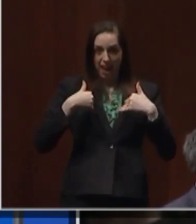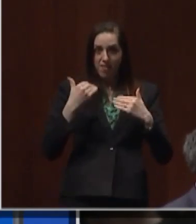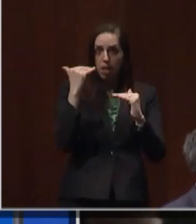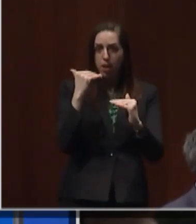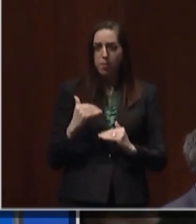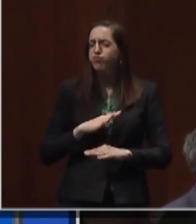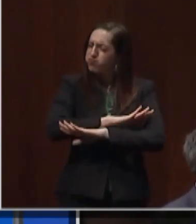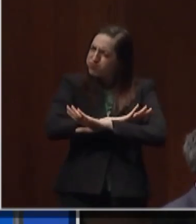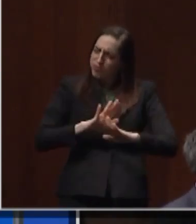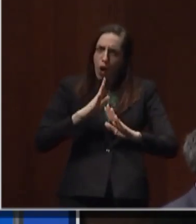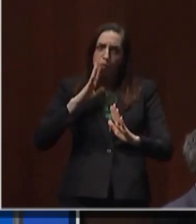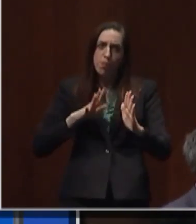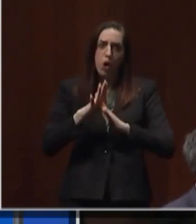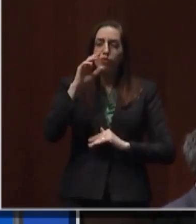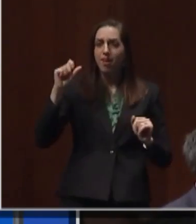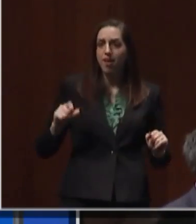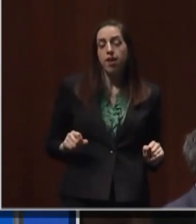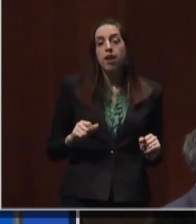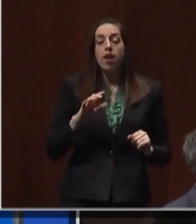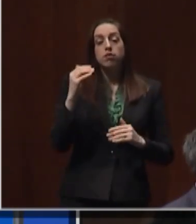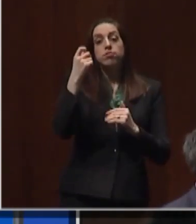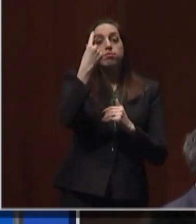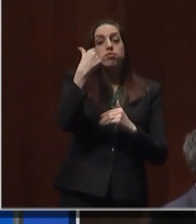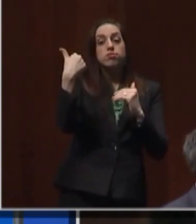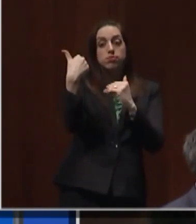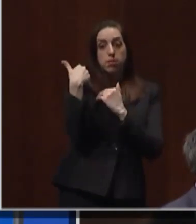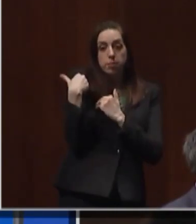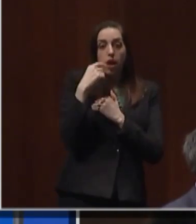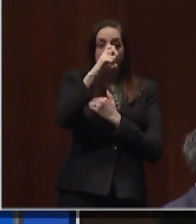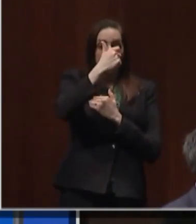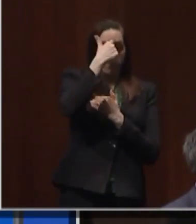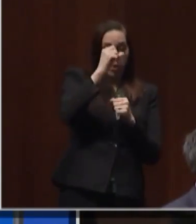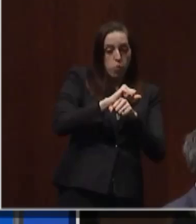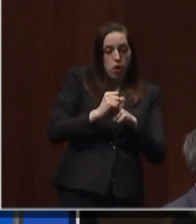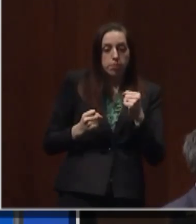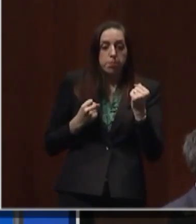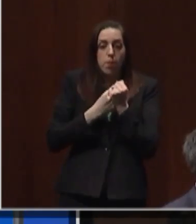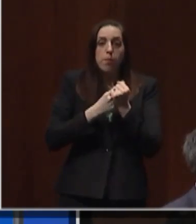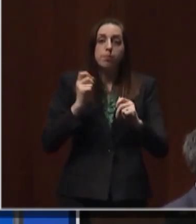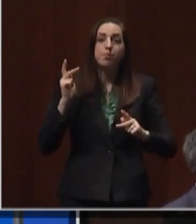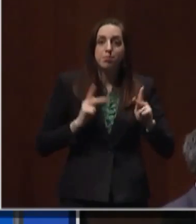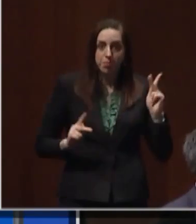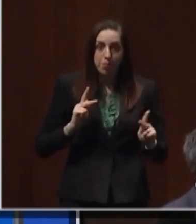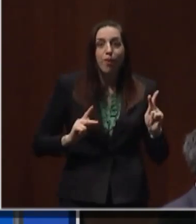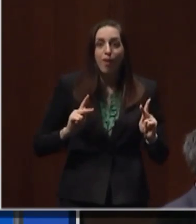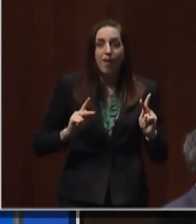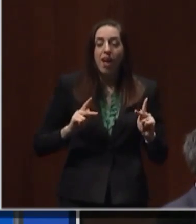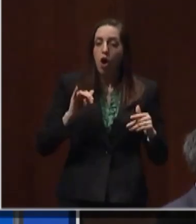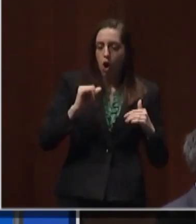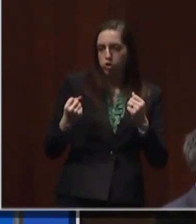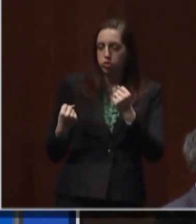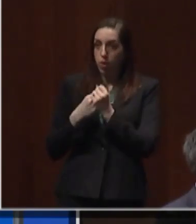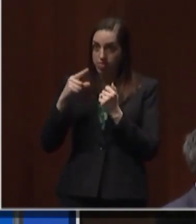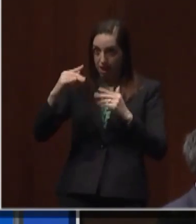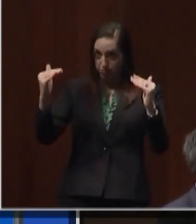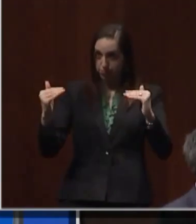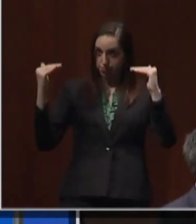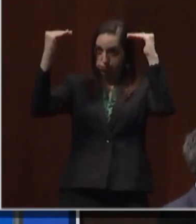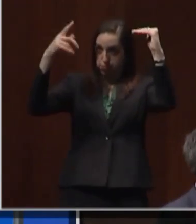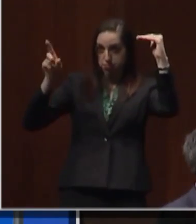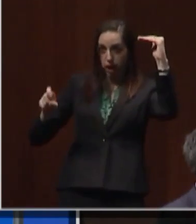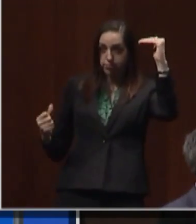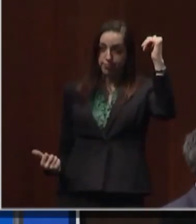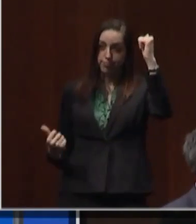limits, acting responsibly, where government works for the people and that government is held to a high standard.